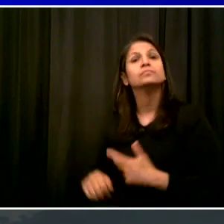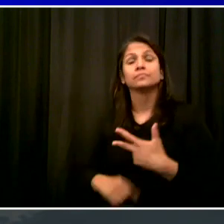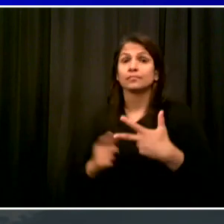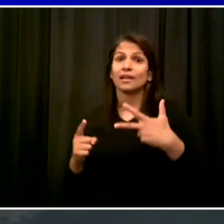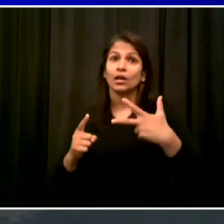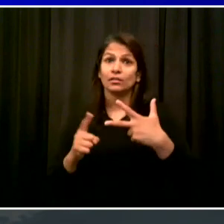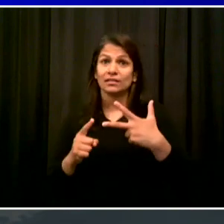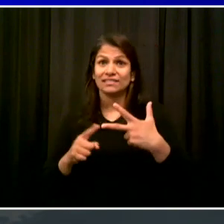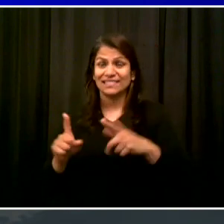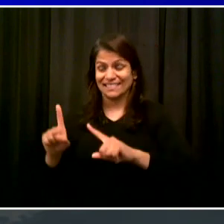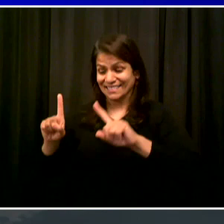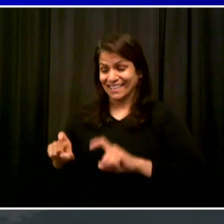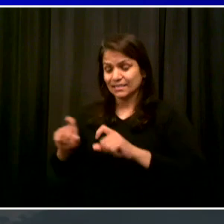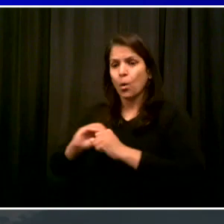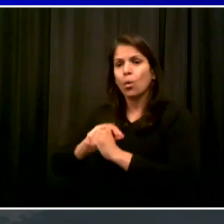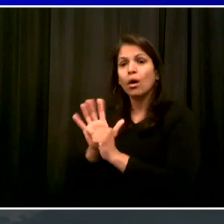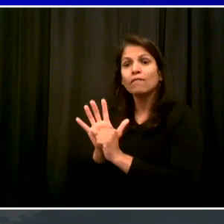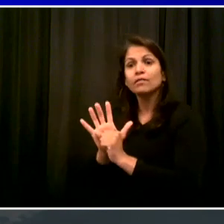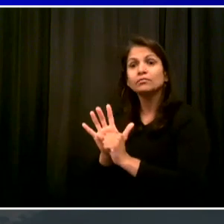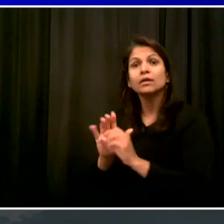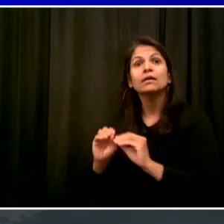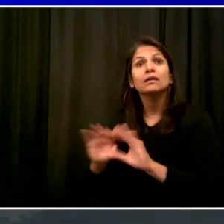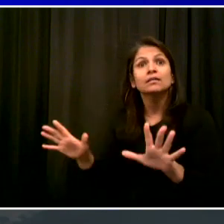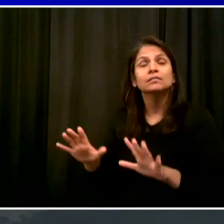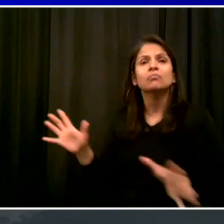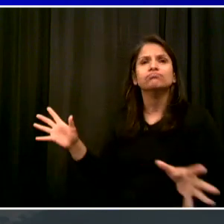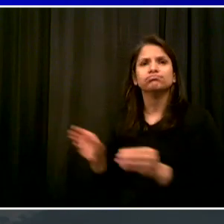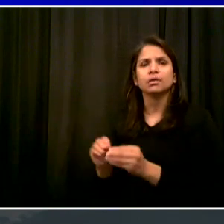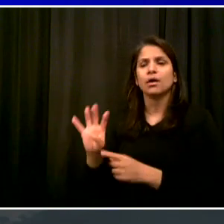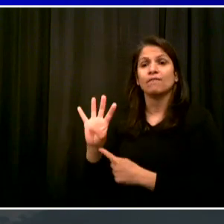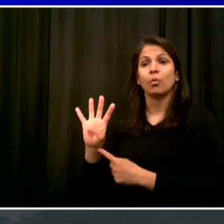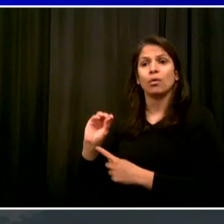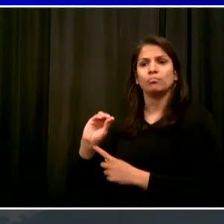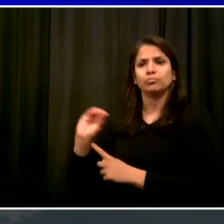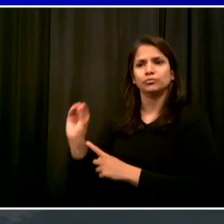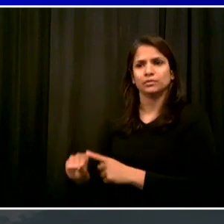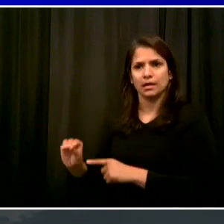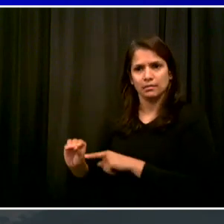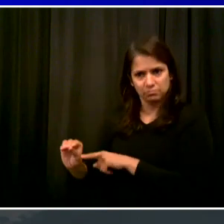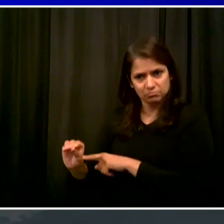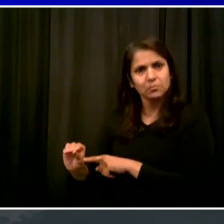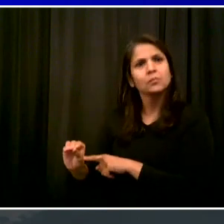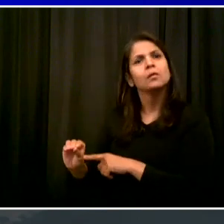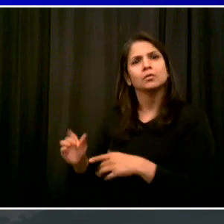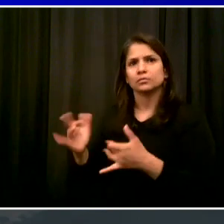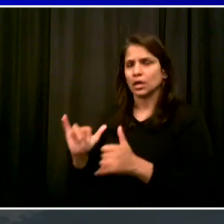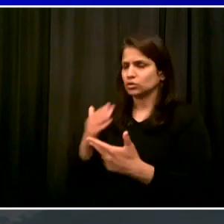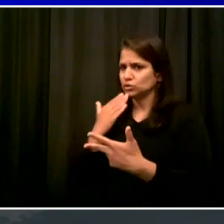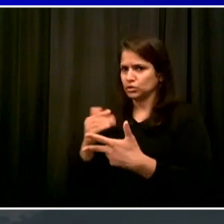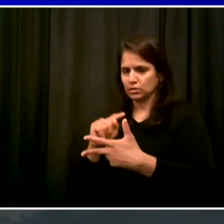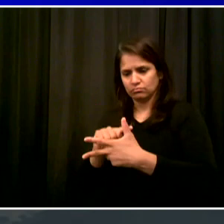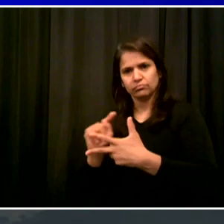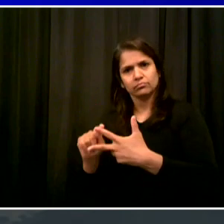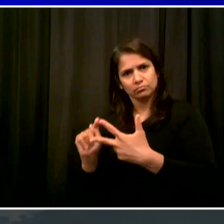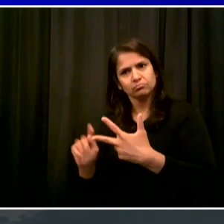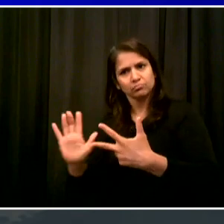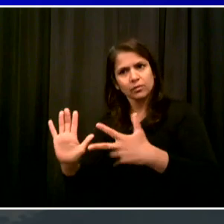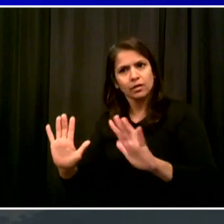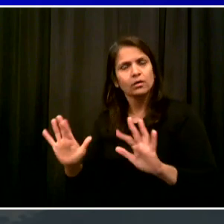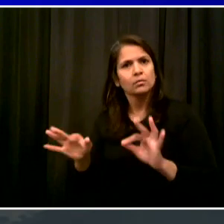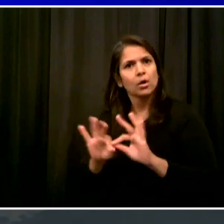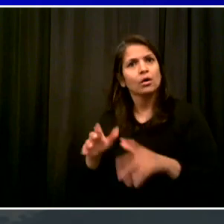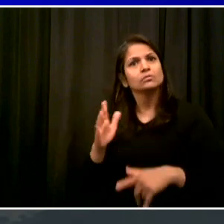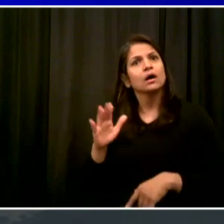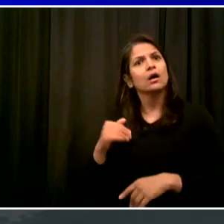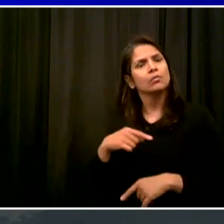number. So overwhelmingly, good results based on all of your hard work, but we got to hold the line. We cannot loosen